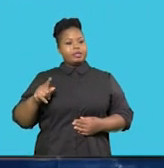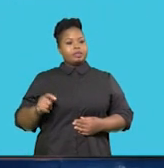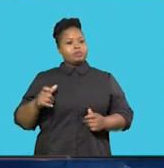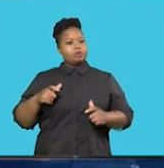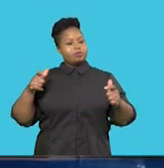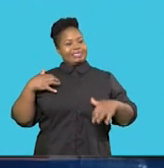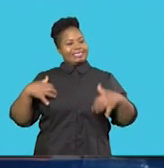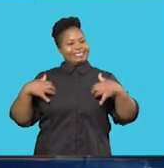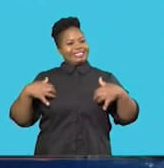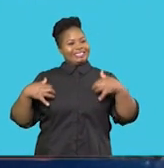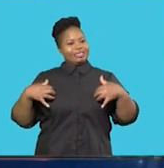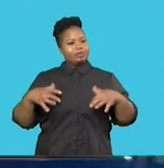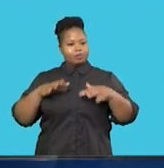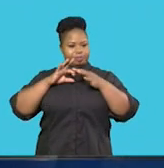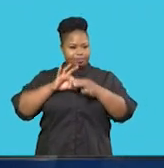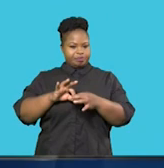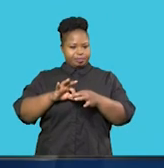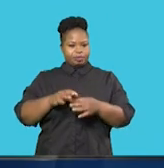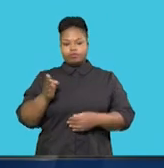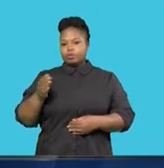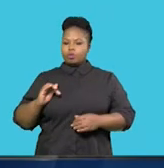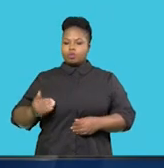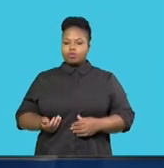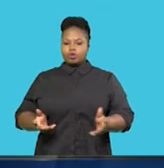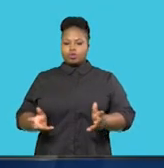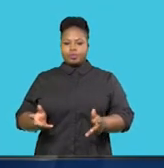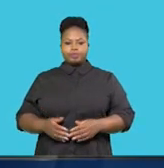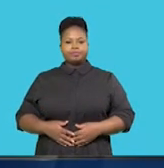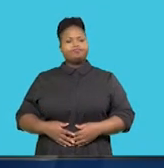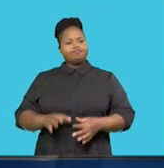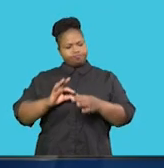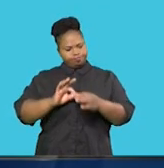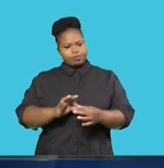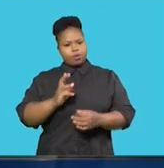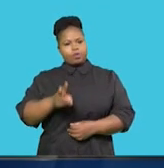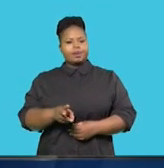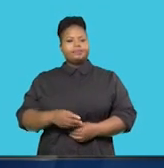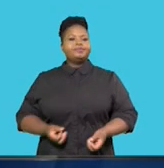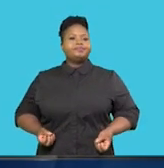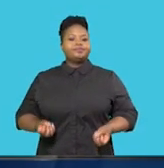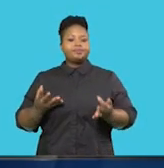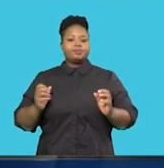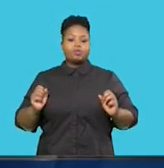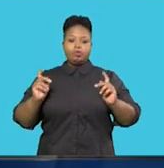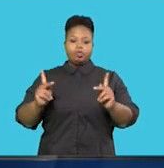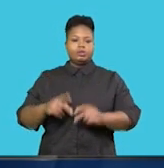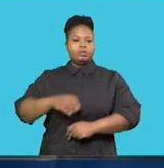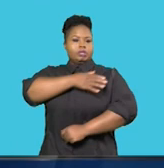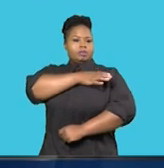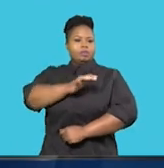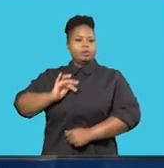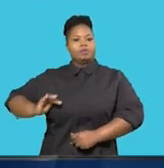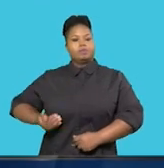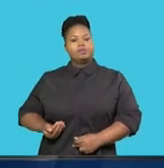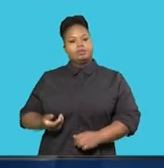reaffirm our unwavering commitment to women's football. We are dedicated to providing a platform that empowers female athletes